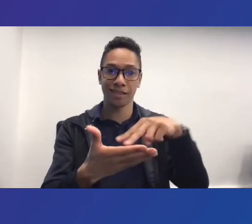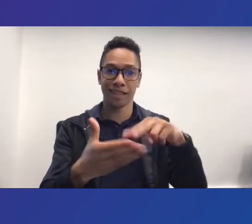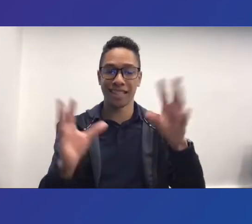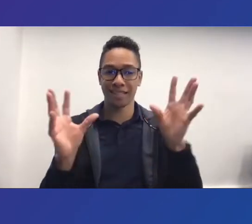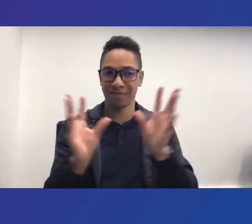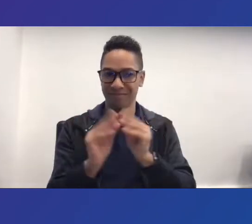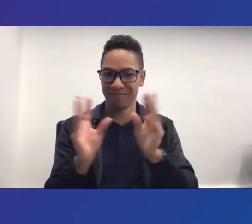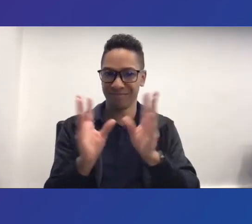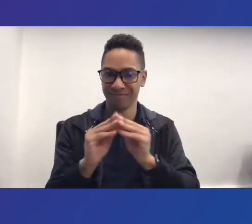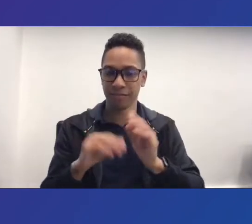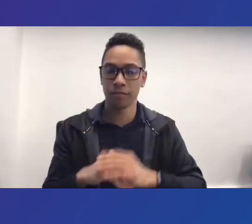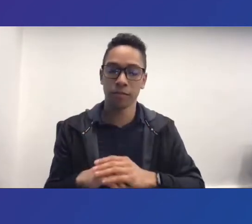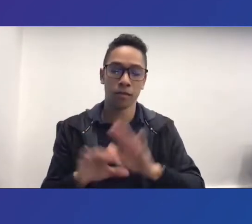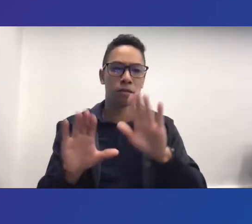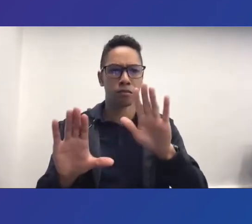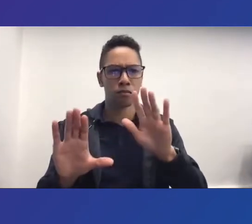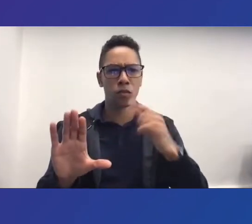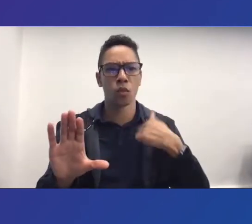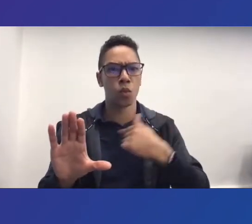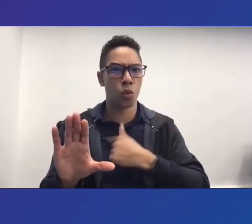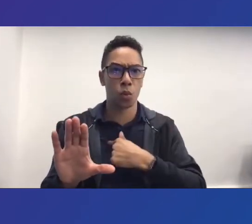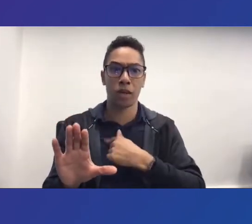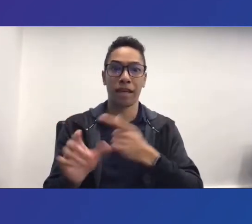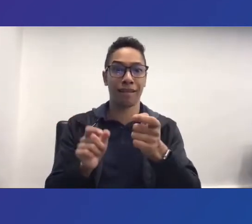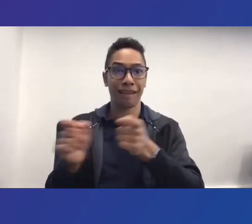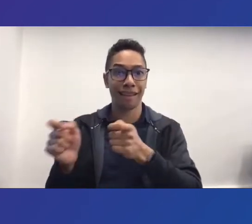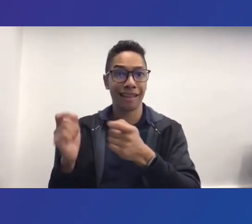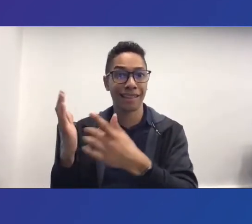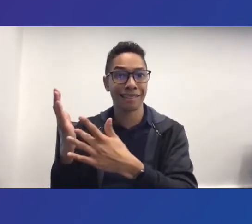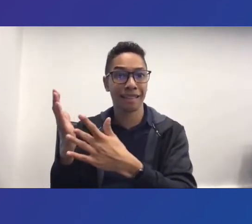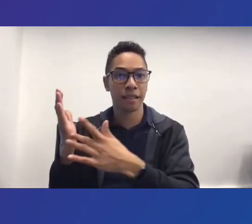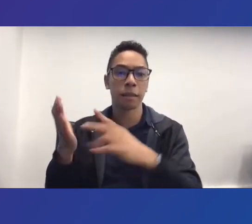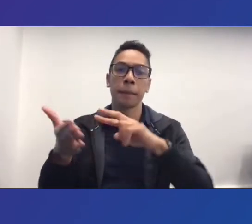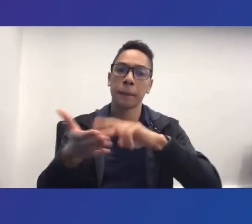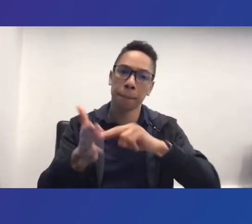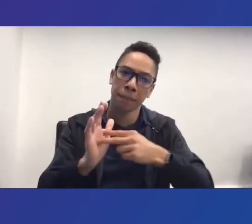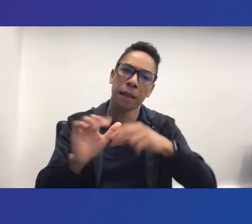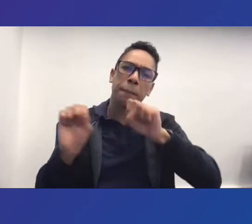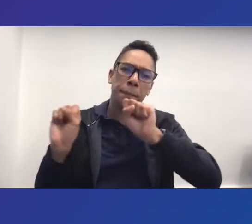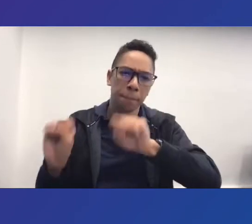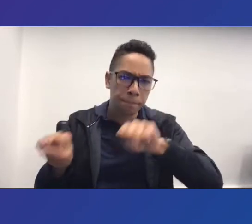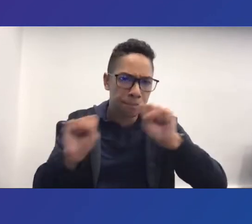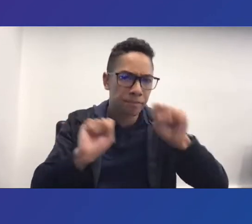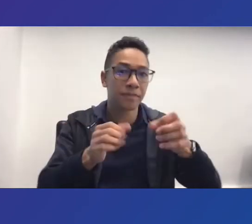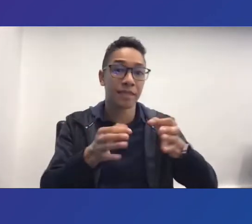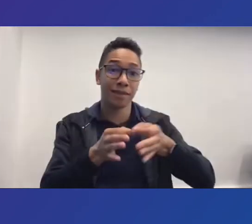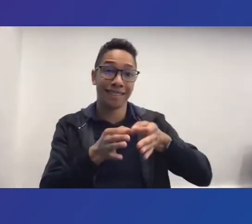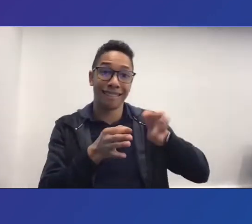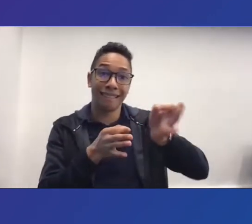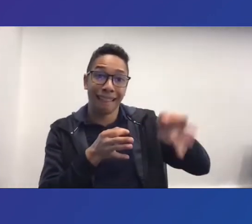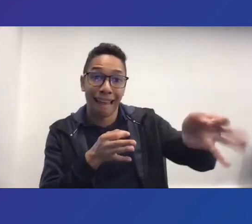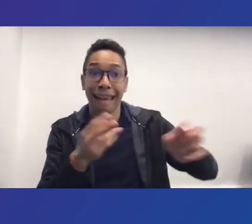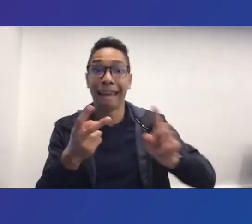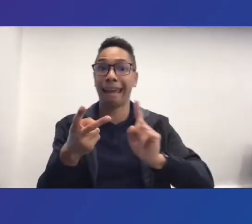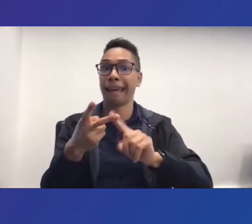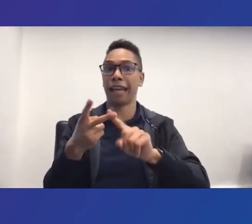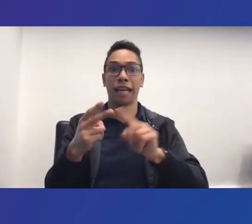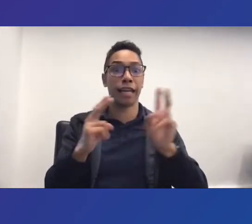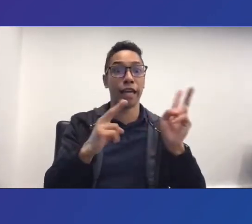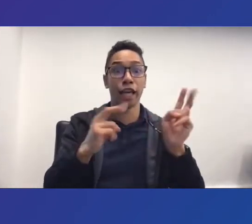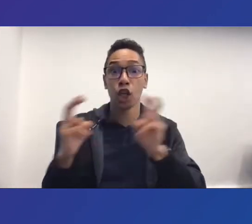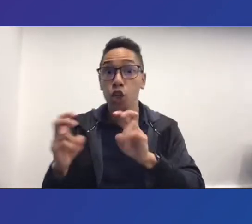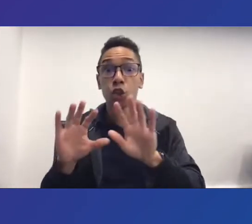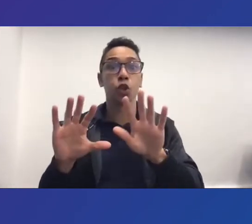the mercy of technology, we want to remind you that there may be delays, sound issues, and changing circumstances that may occur during our time